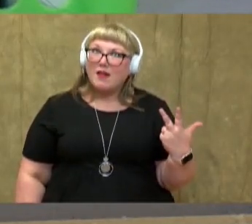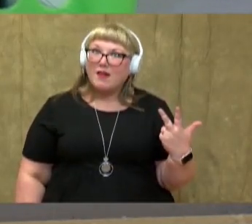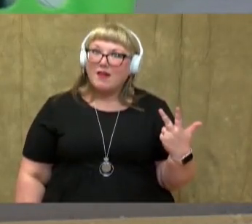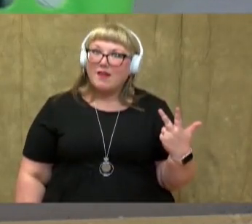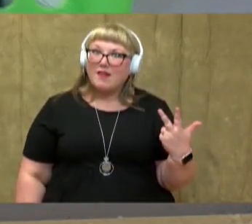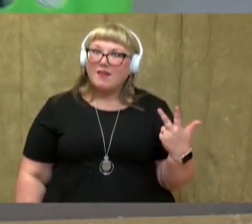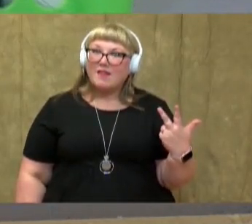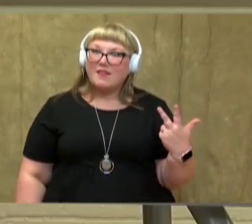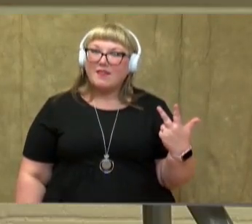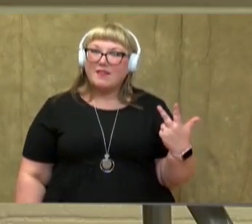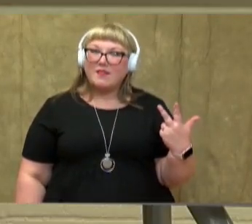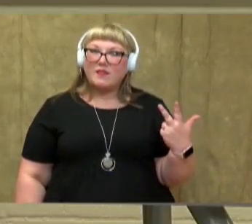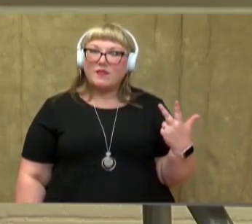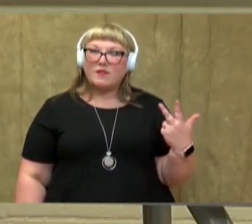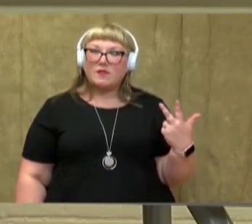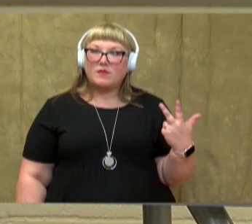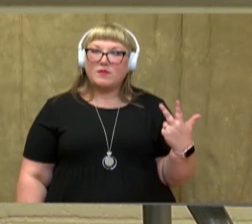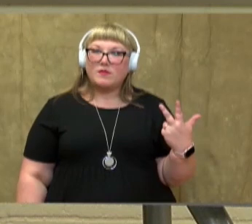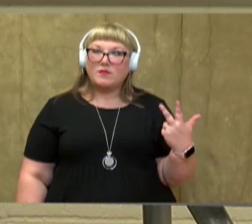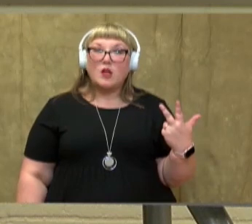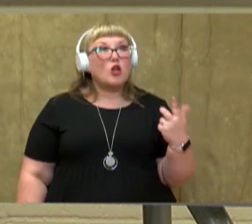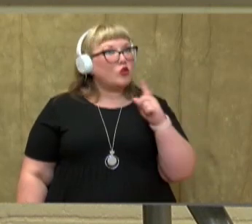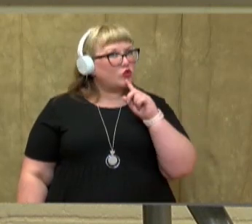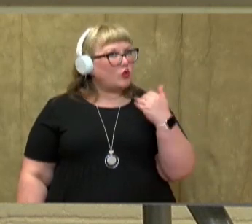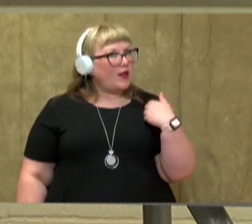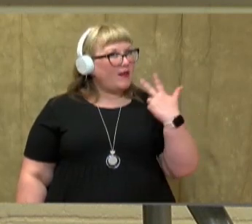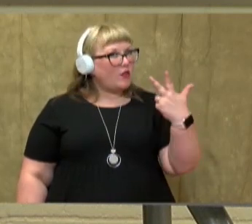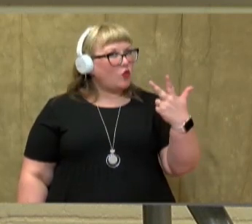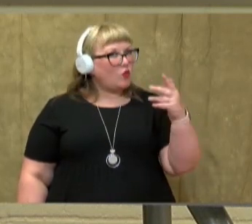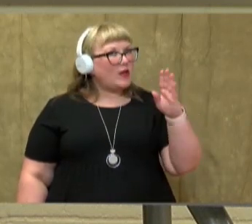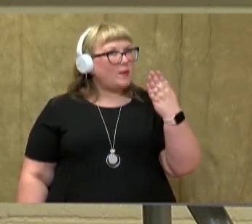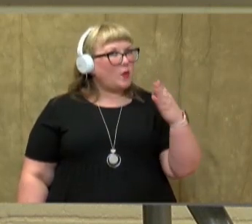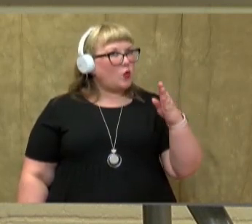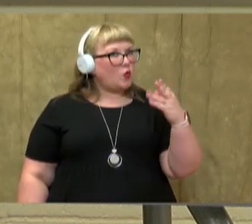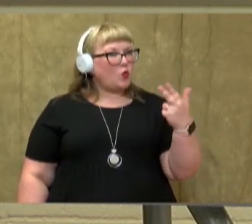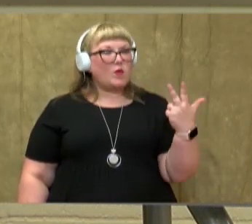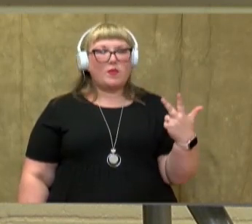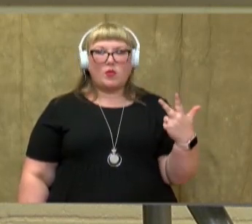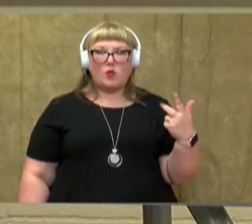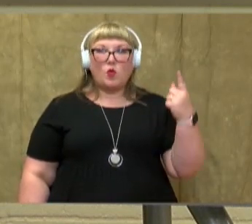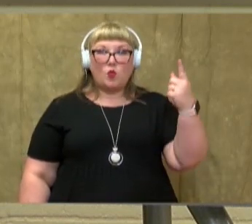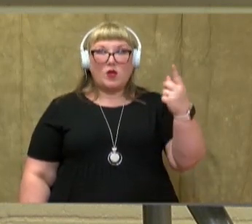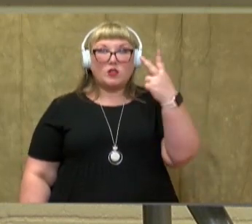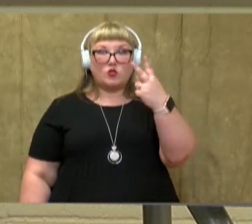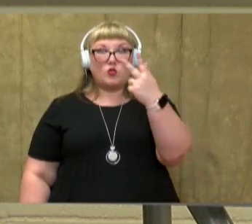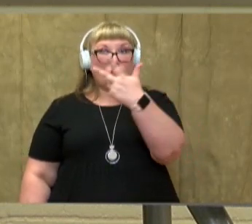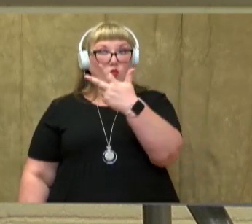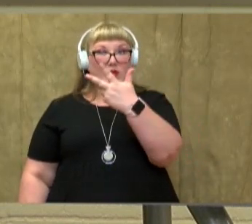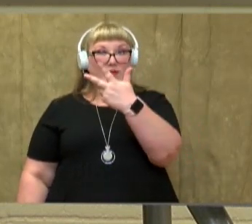pigs in our blue basket. So let's make sure we have three blue dots. One,